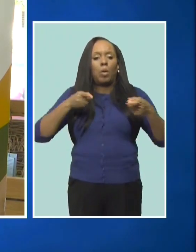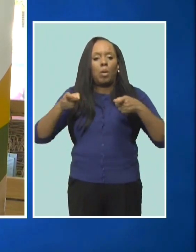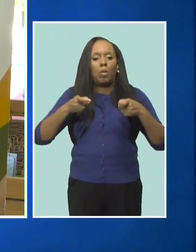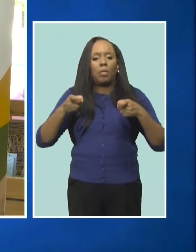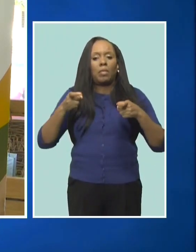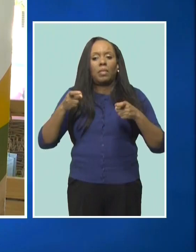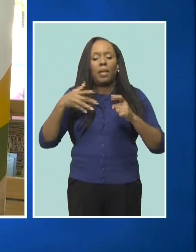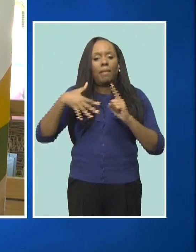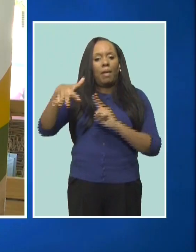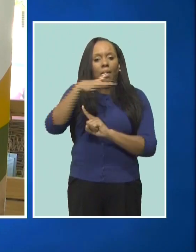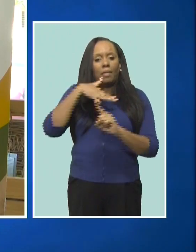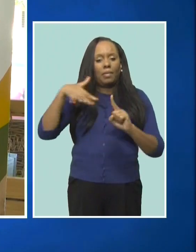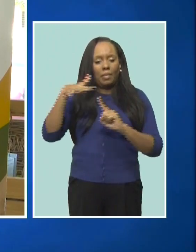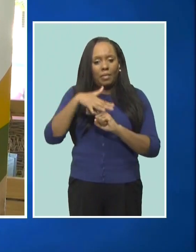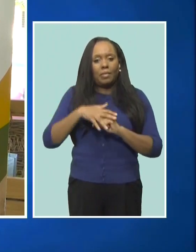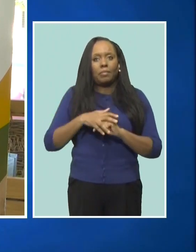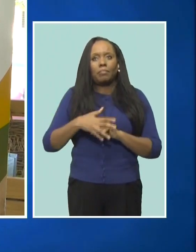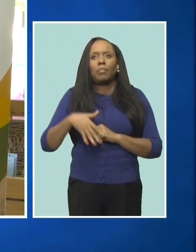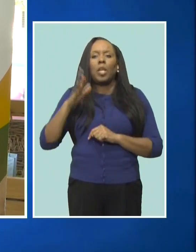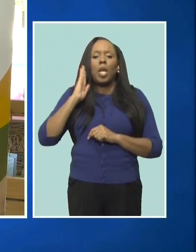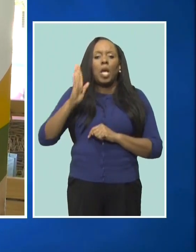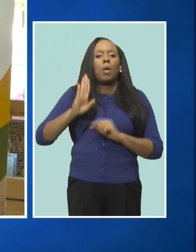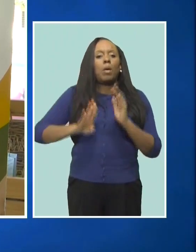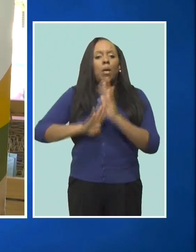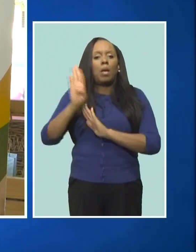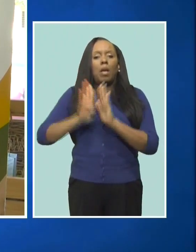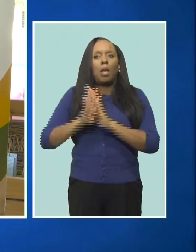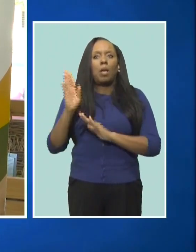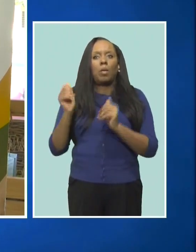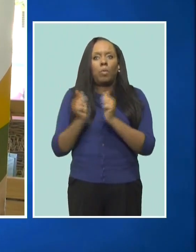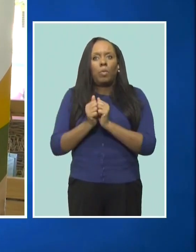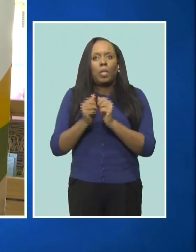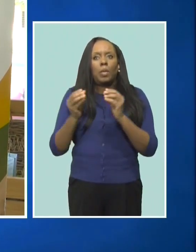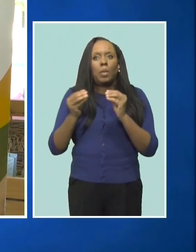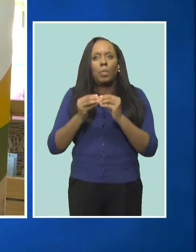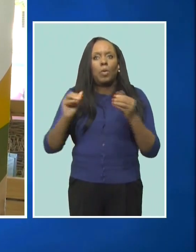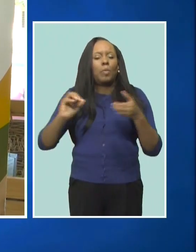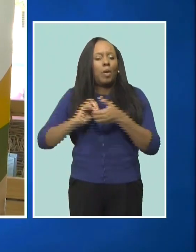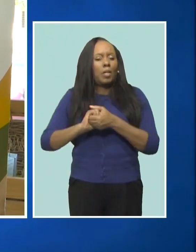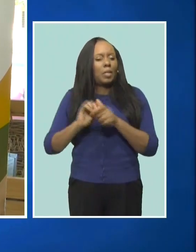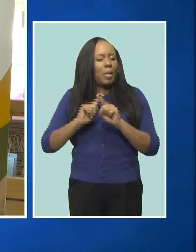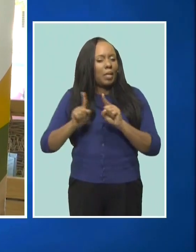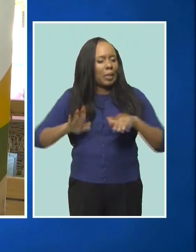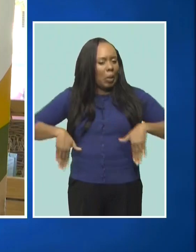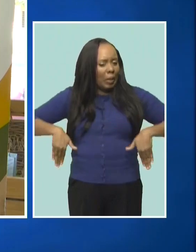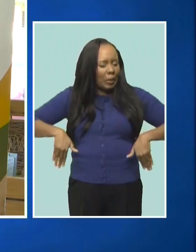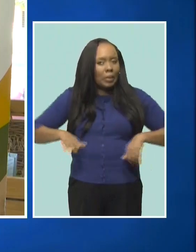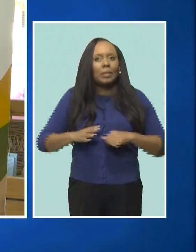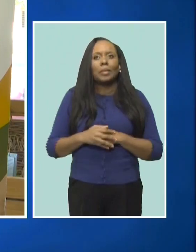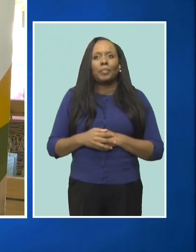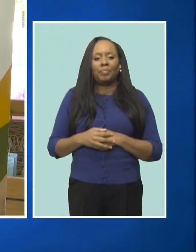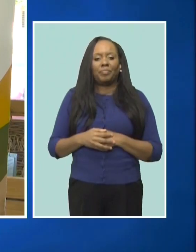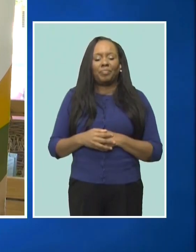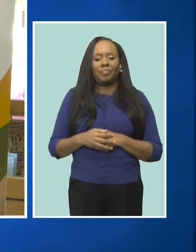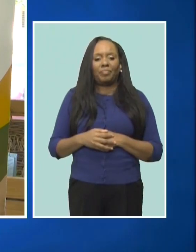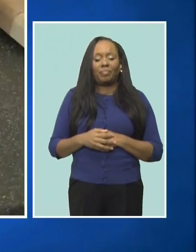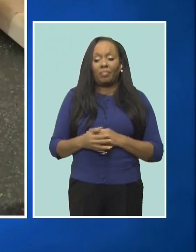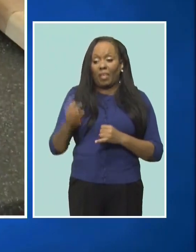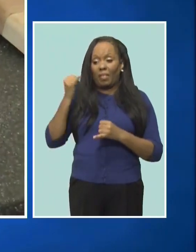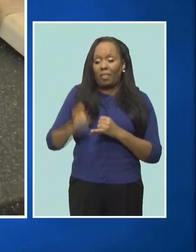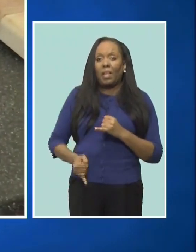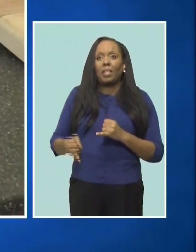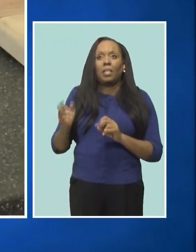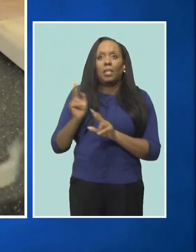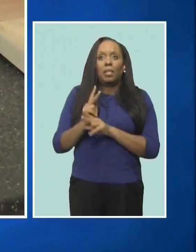environment. So that's something we're developing with a couple of partners, but that's not just yet. The principal said the final product was